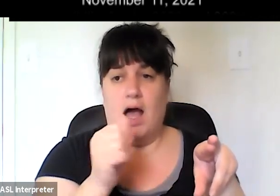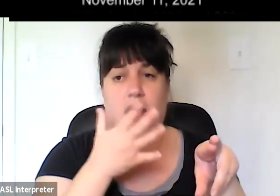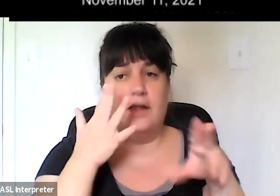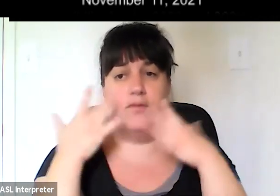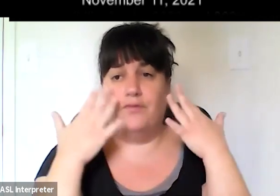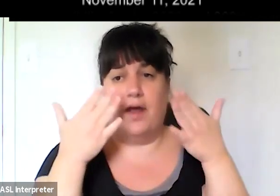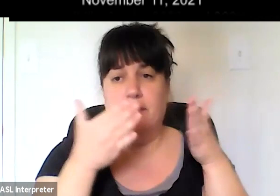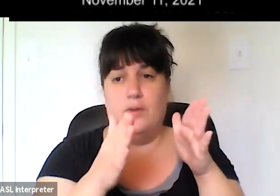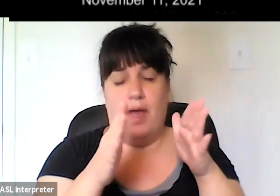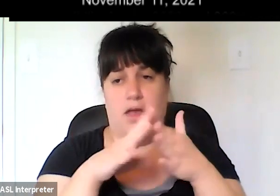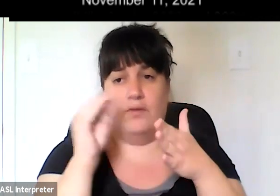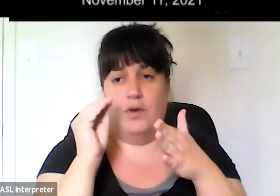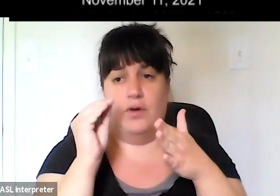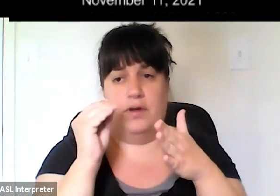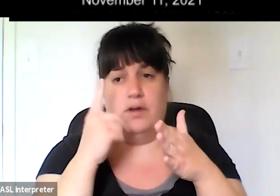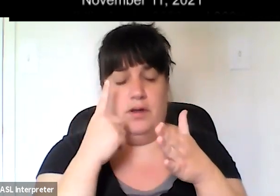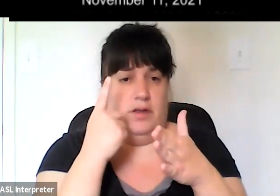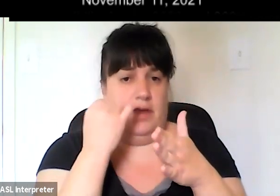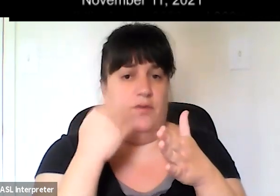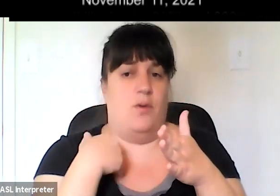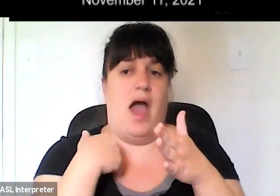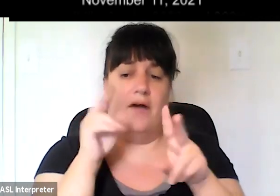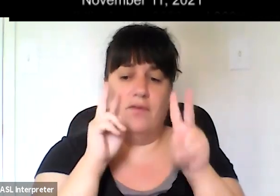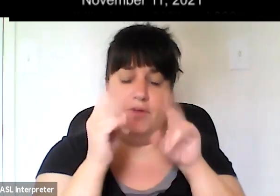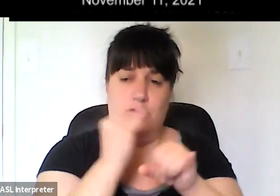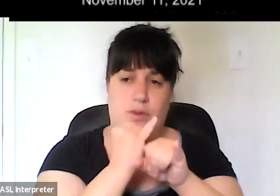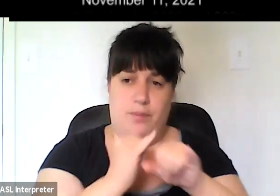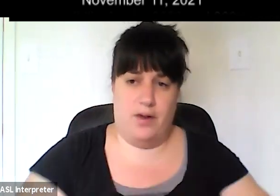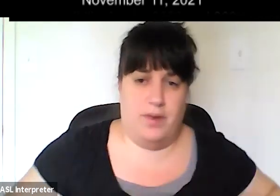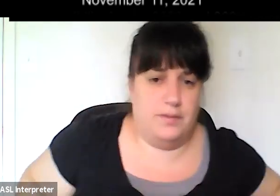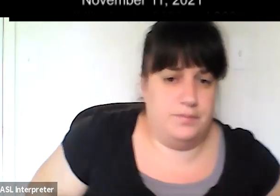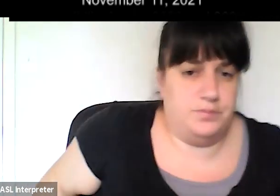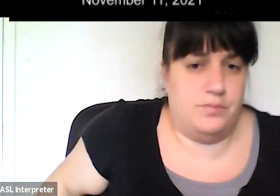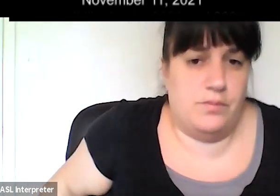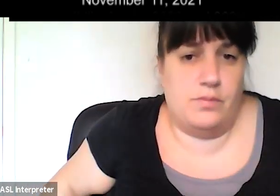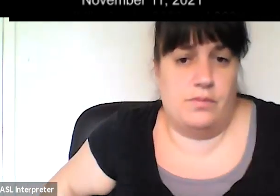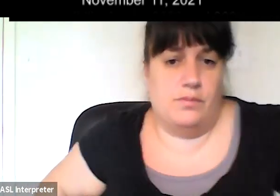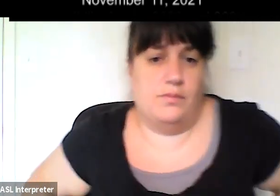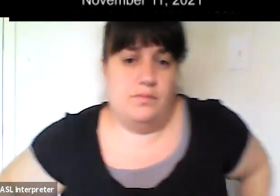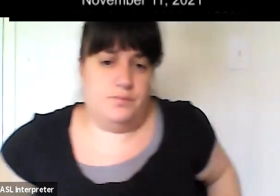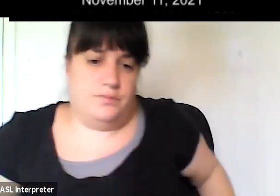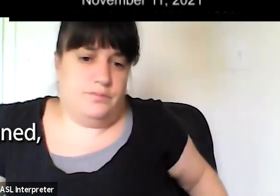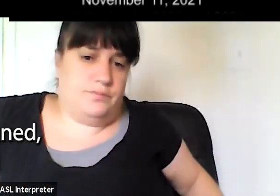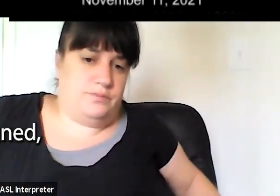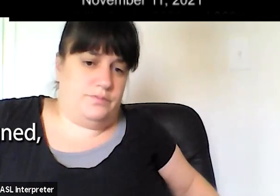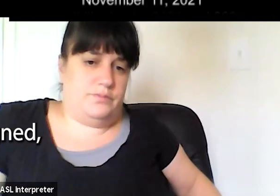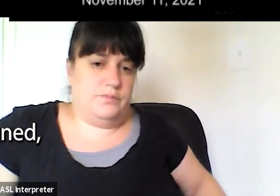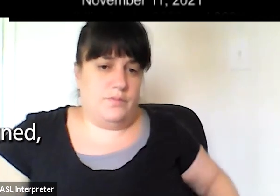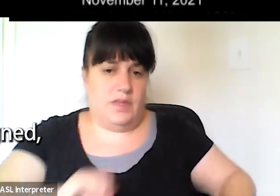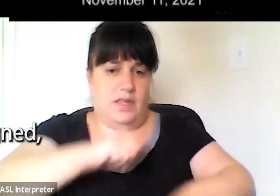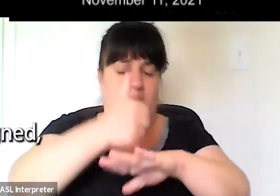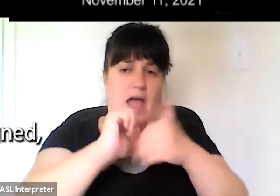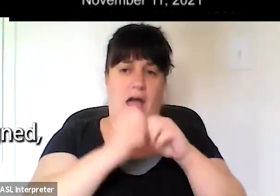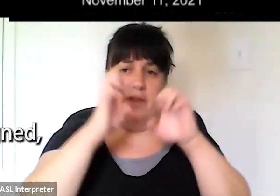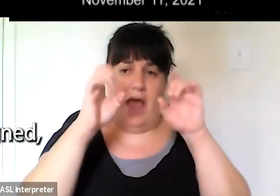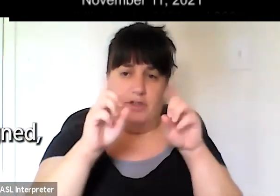of learning for people who have visual impairments. This kind of also sets up how the